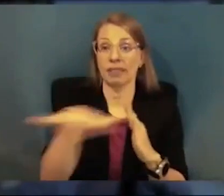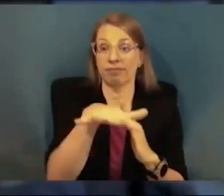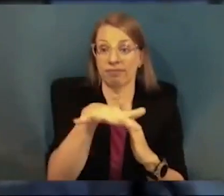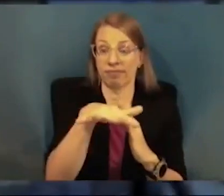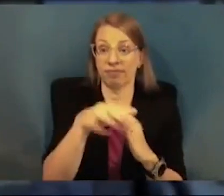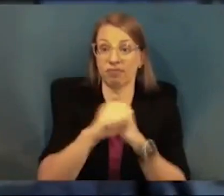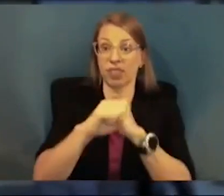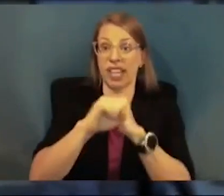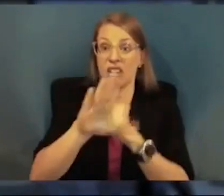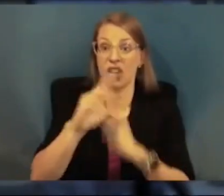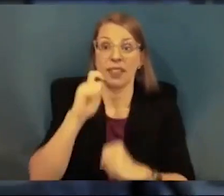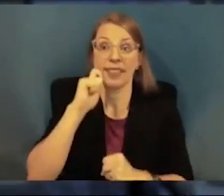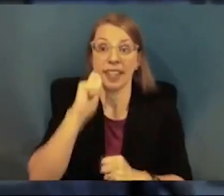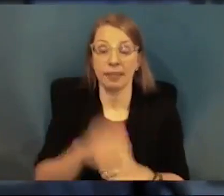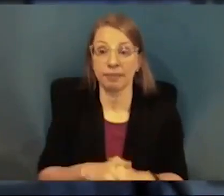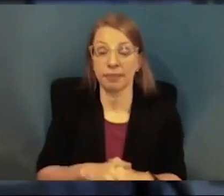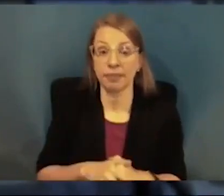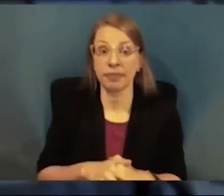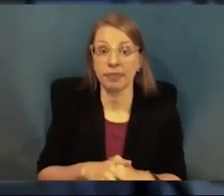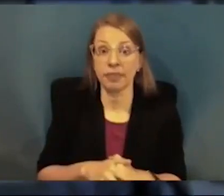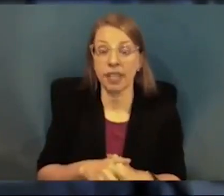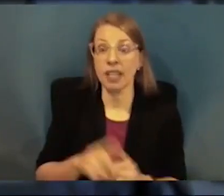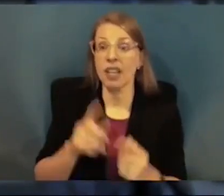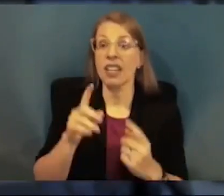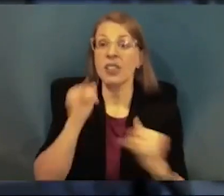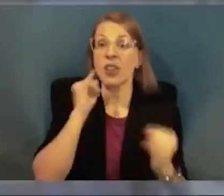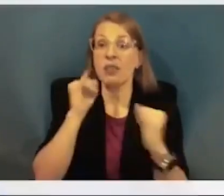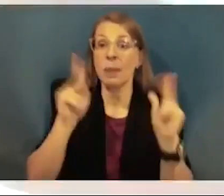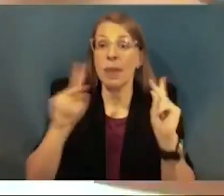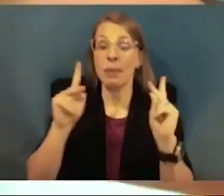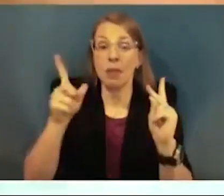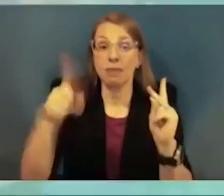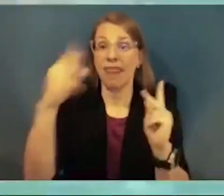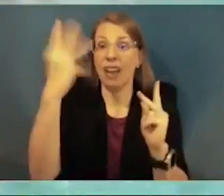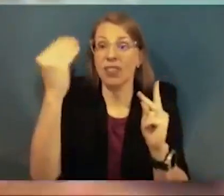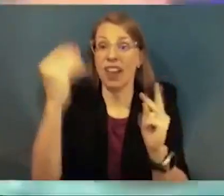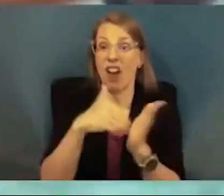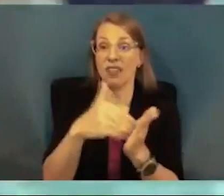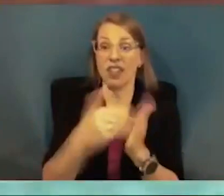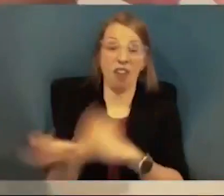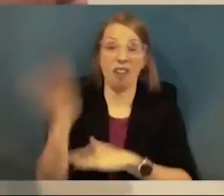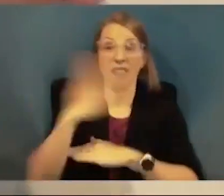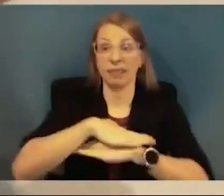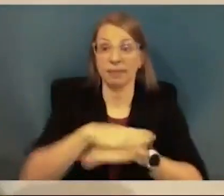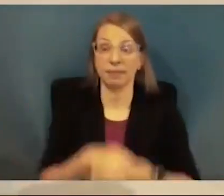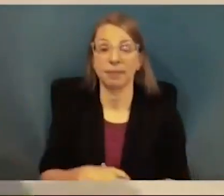spend a whole lot of time in the sun. Take a listen. Got it.